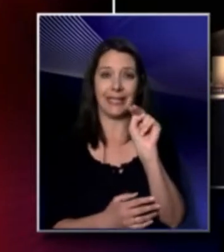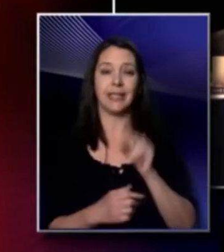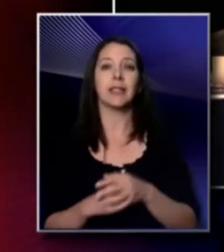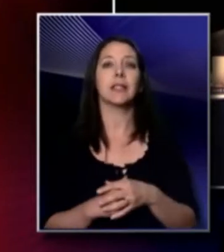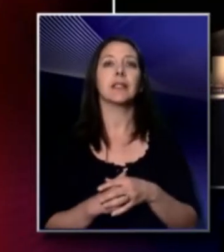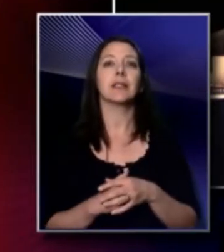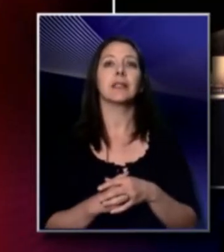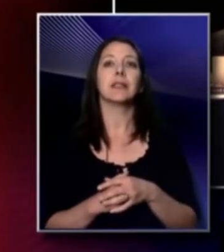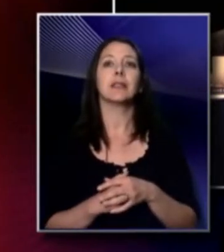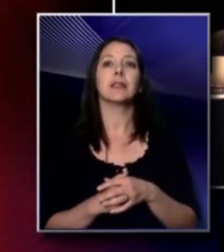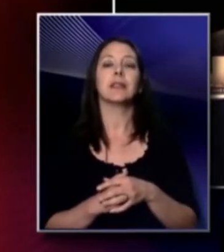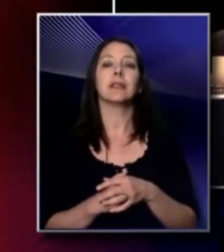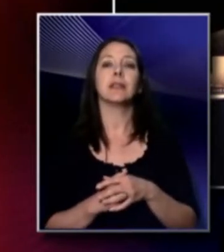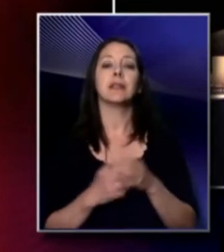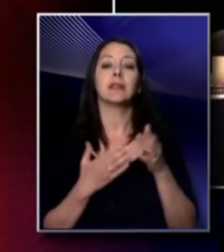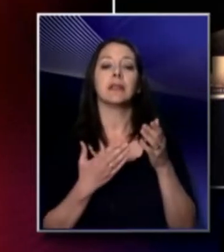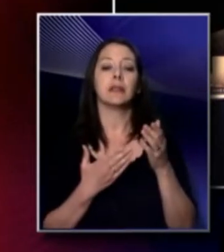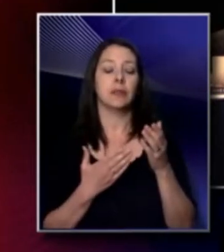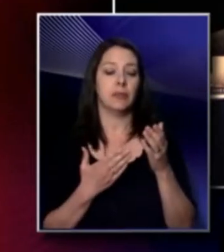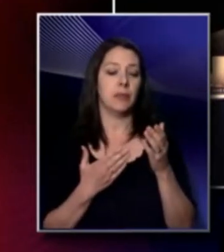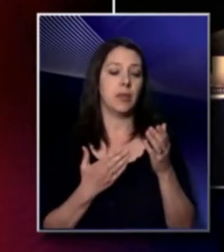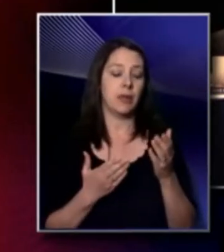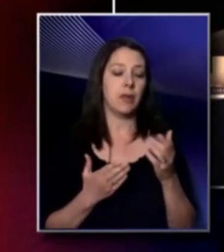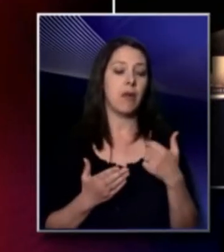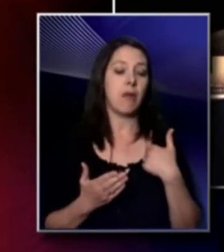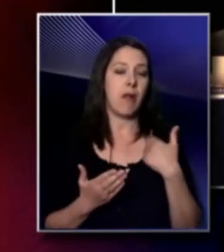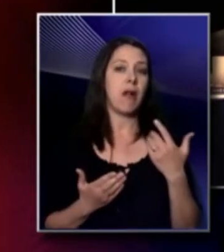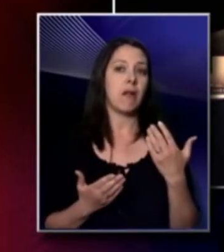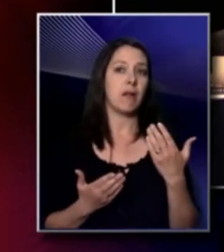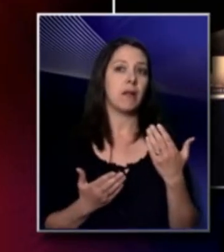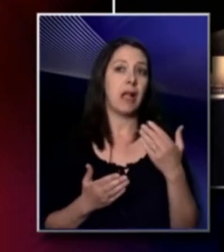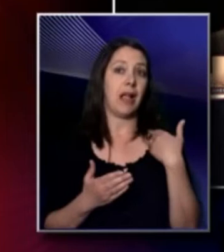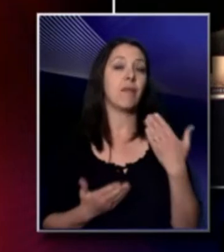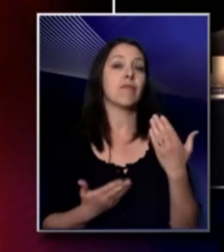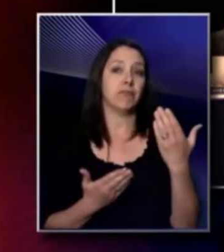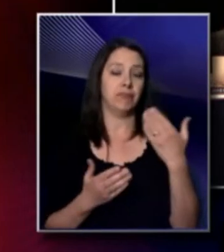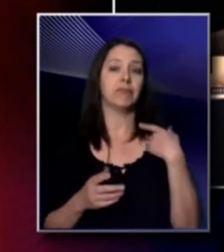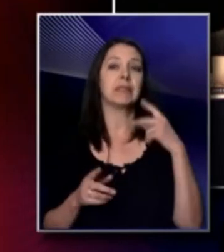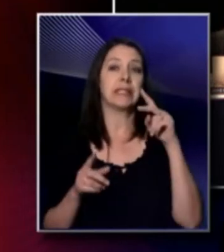We're going to need motions. I so move. Okay, do we have a second?